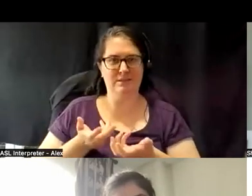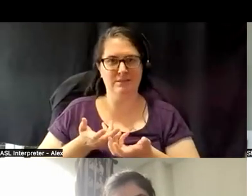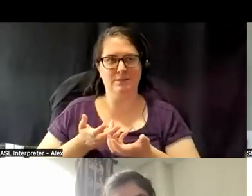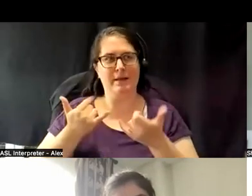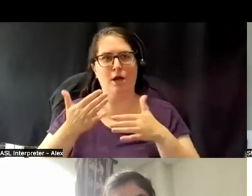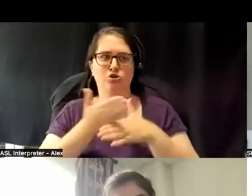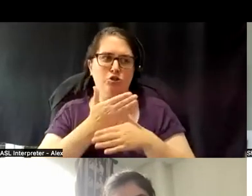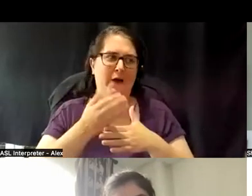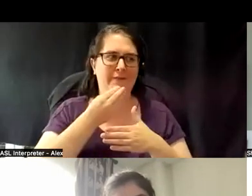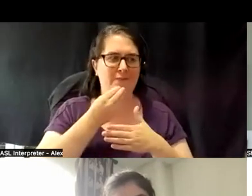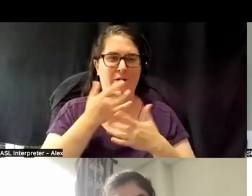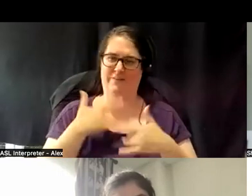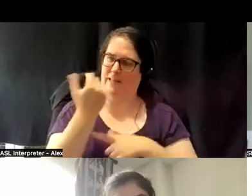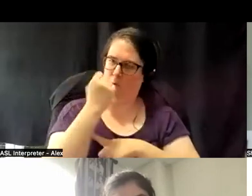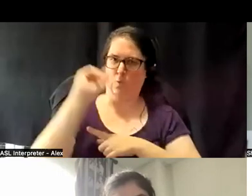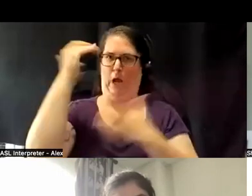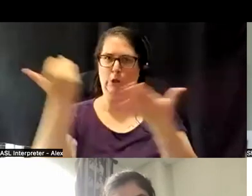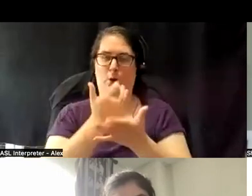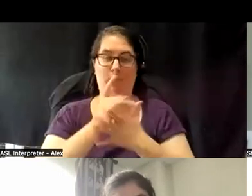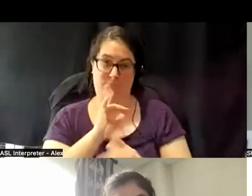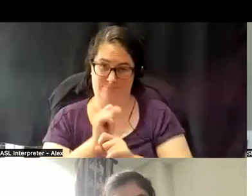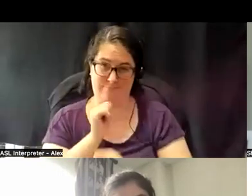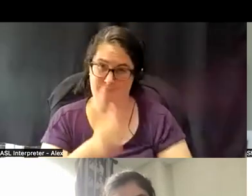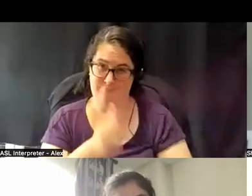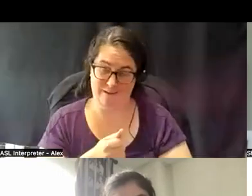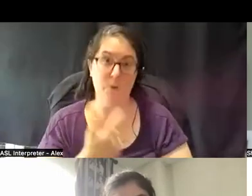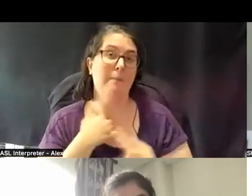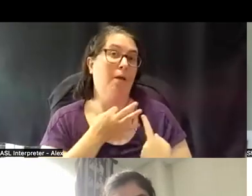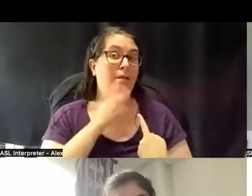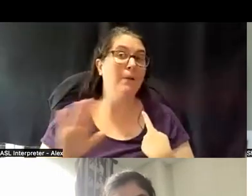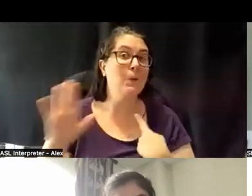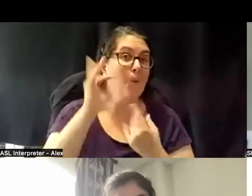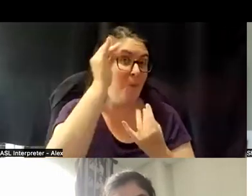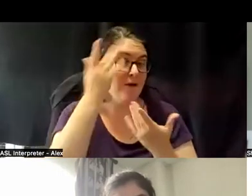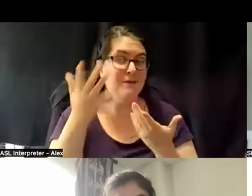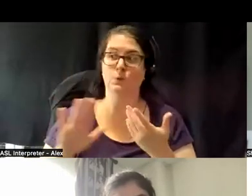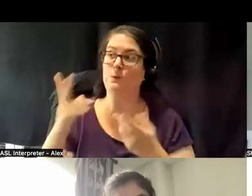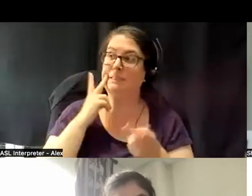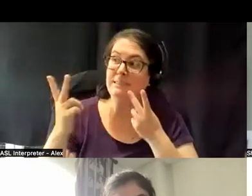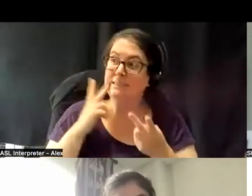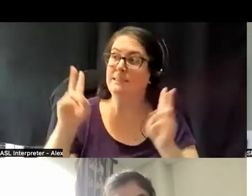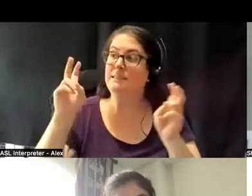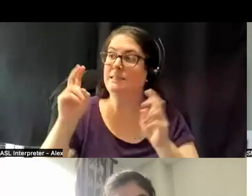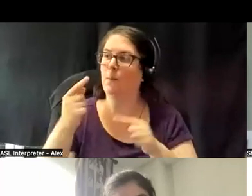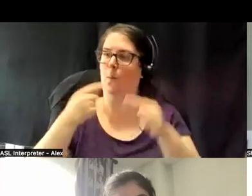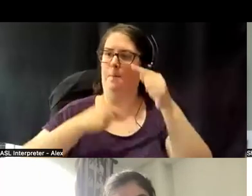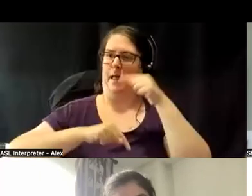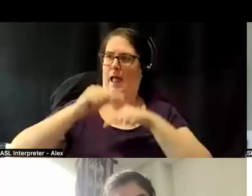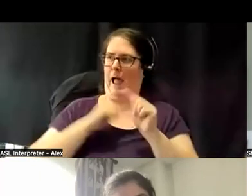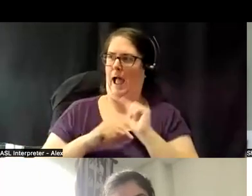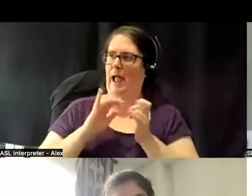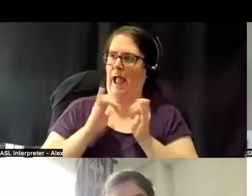feels downright revolutionary. So I'm curious to hear from folks here. What are the ways that you're seeing that returning happening in your